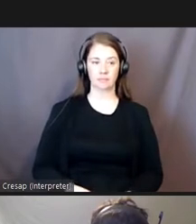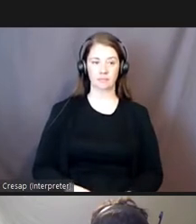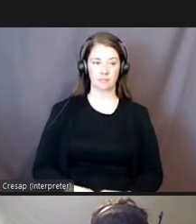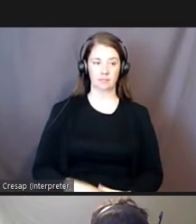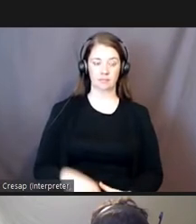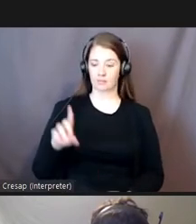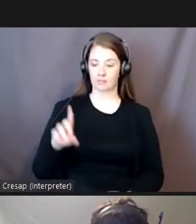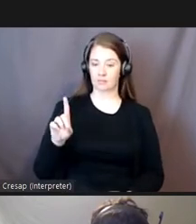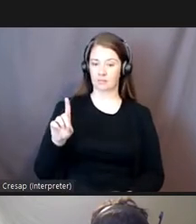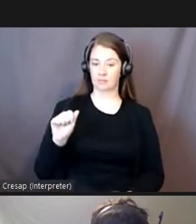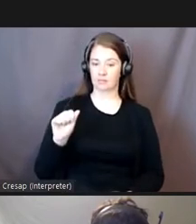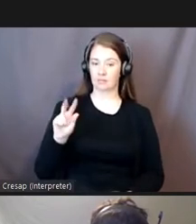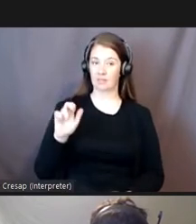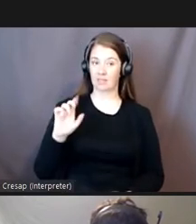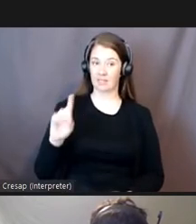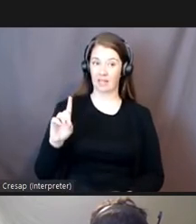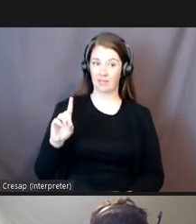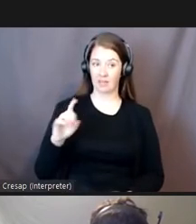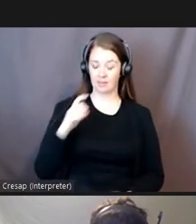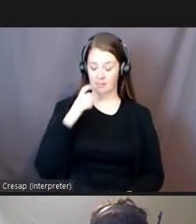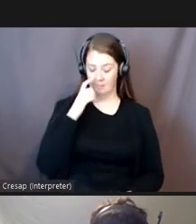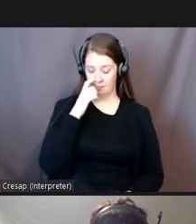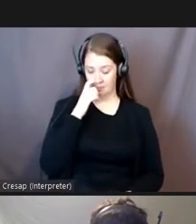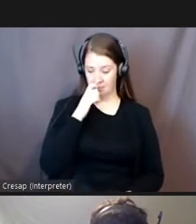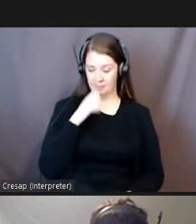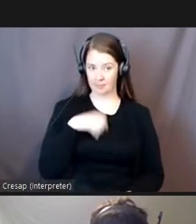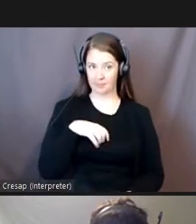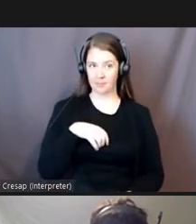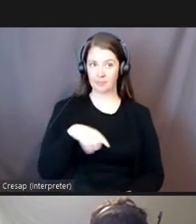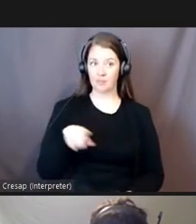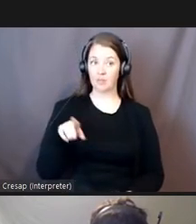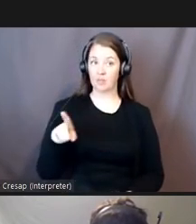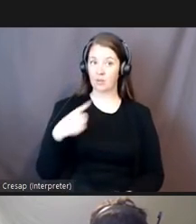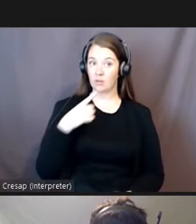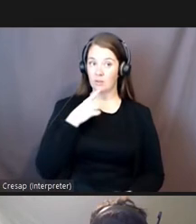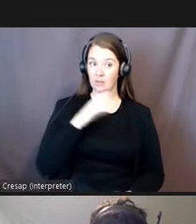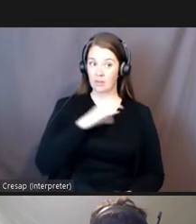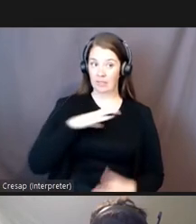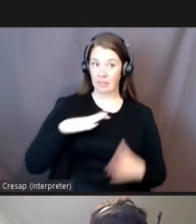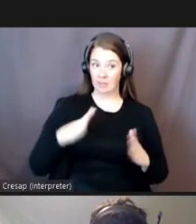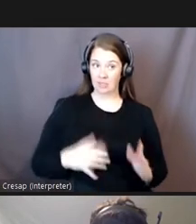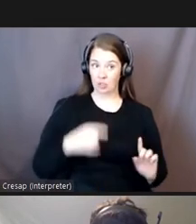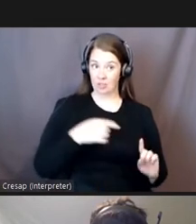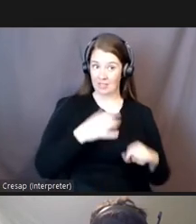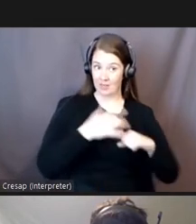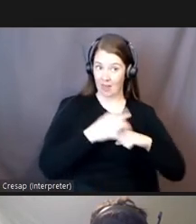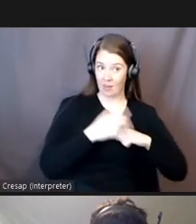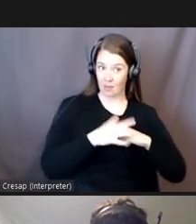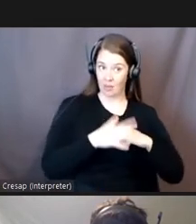So David, did you mention that the commissioner is available?